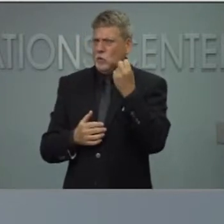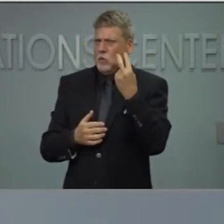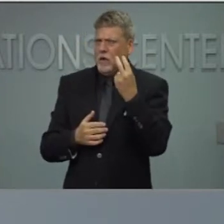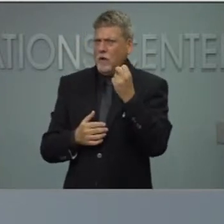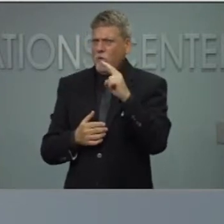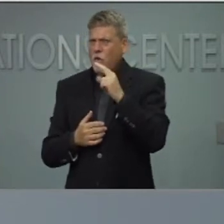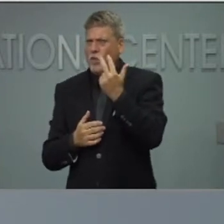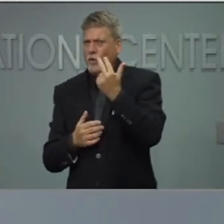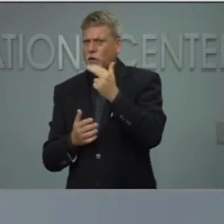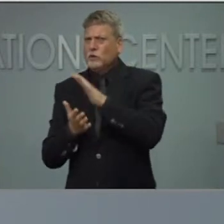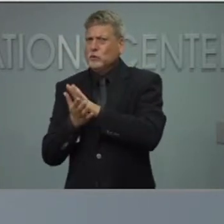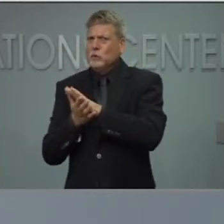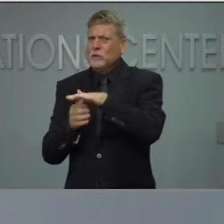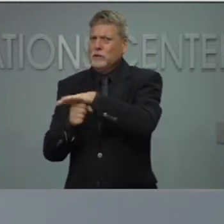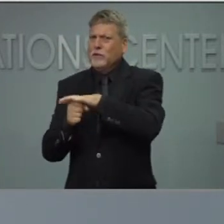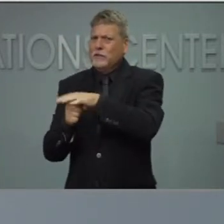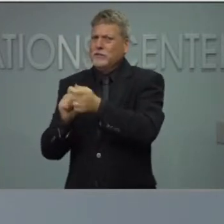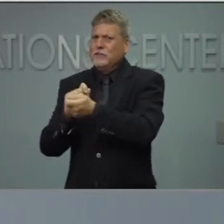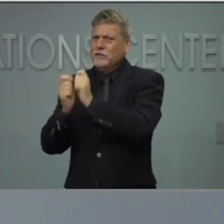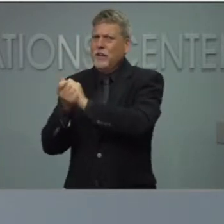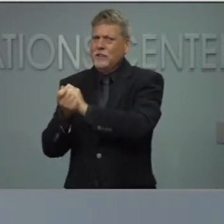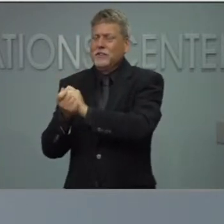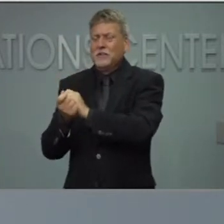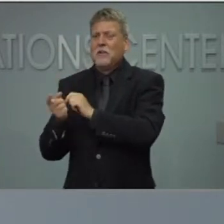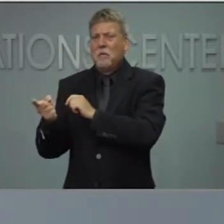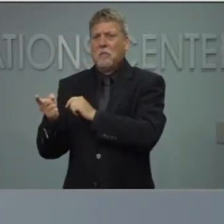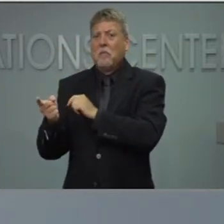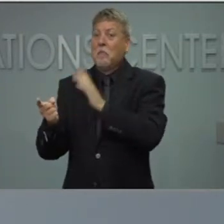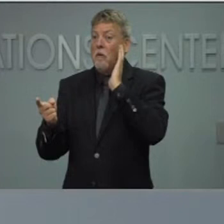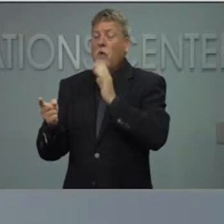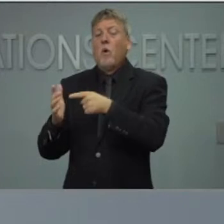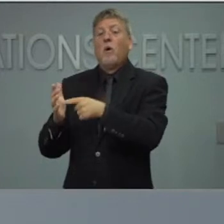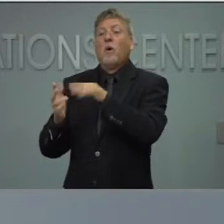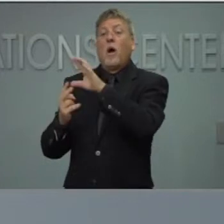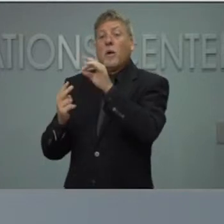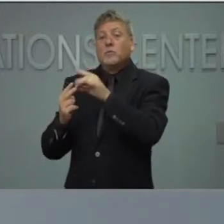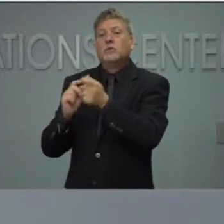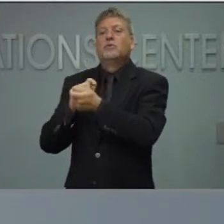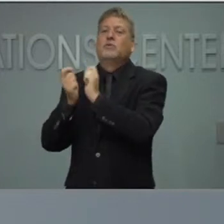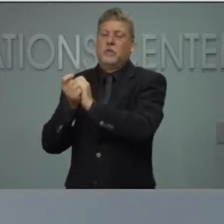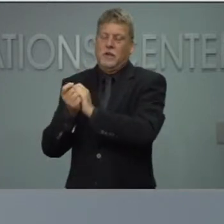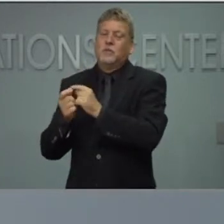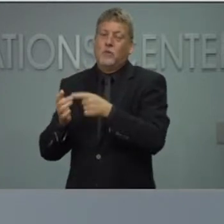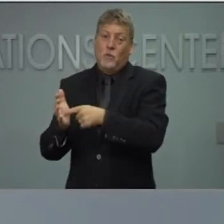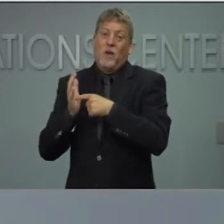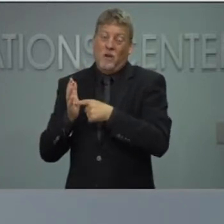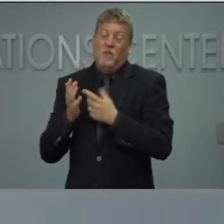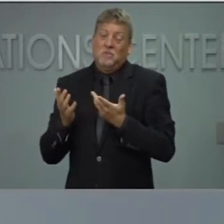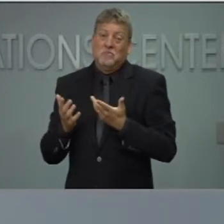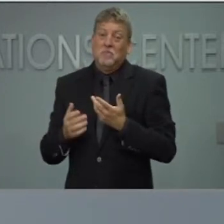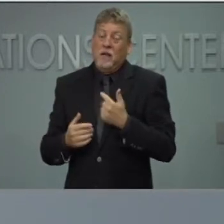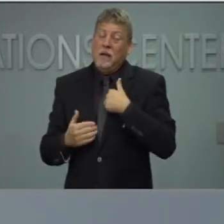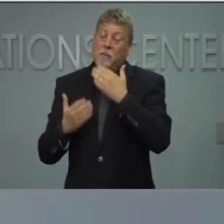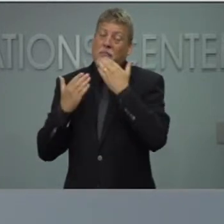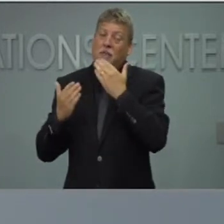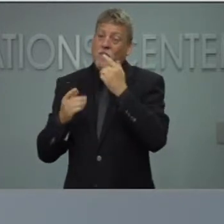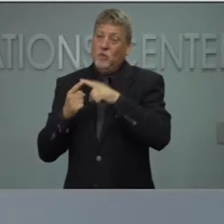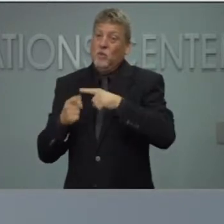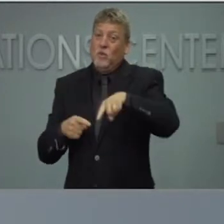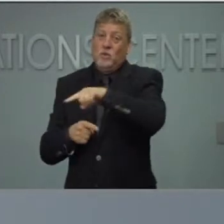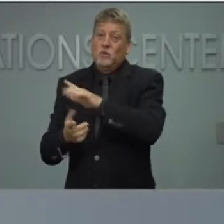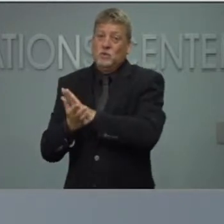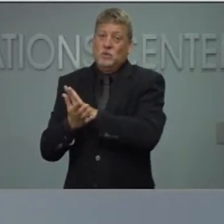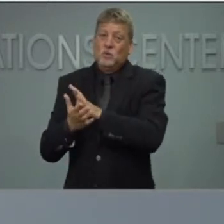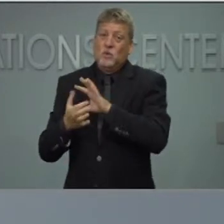have in fact, re-looked at this, taken a different vote, and decided to go with a mask mandate. I'm grateful for them working